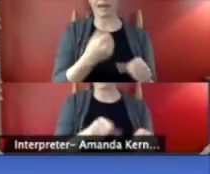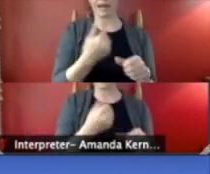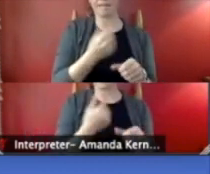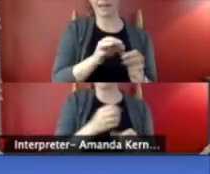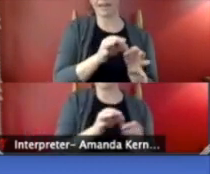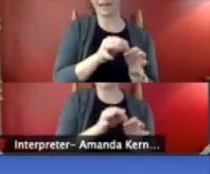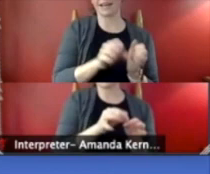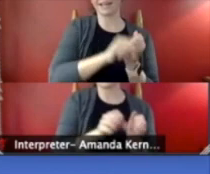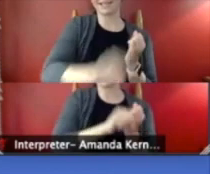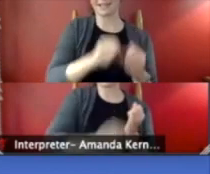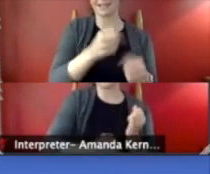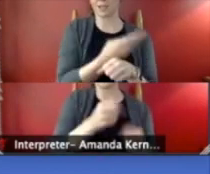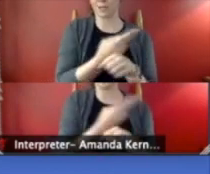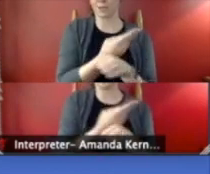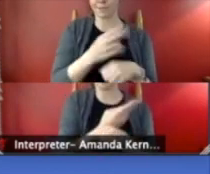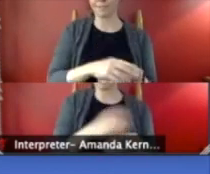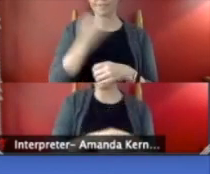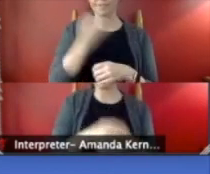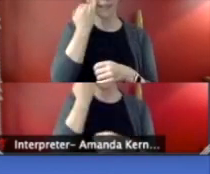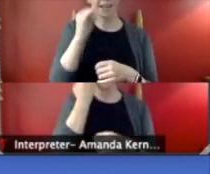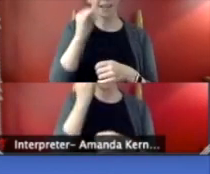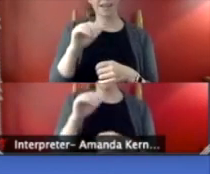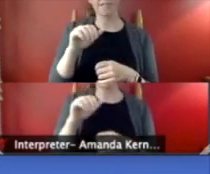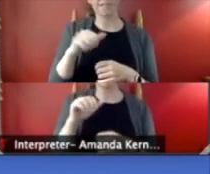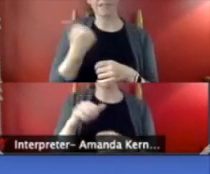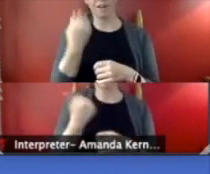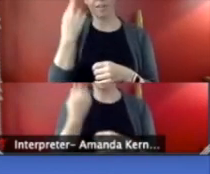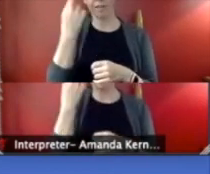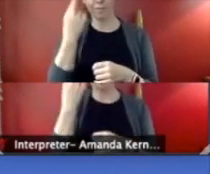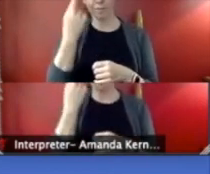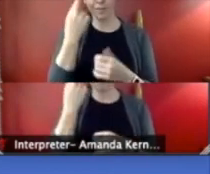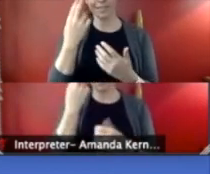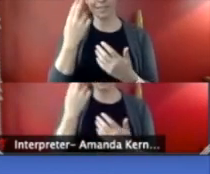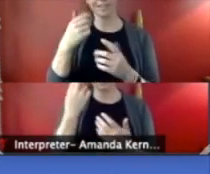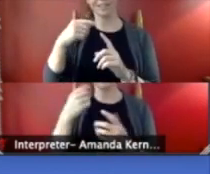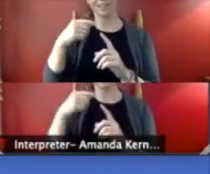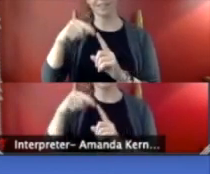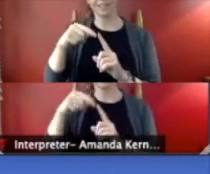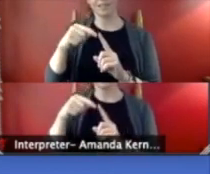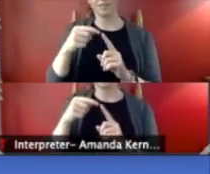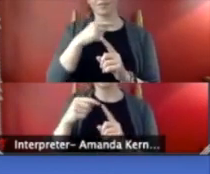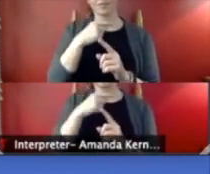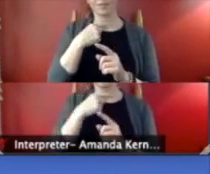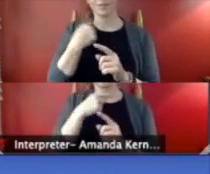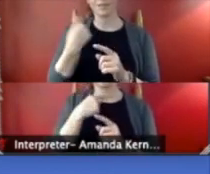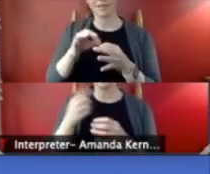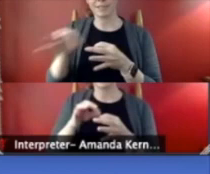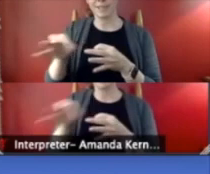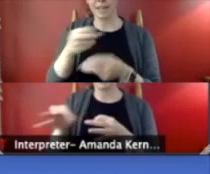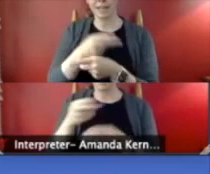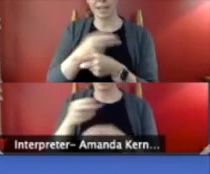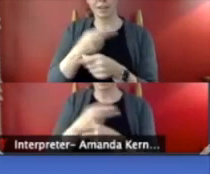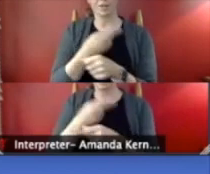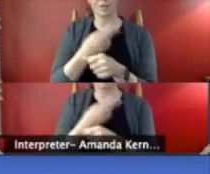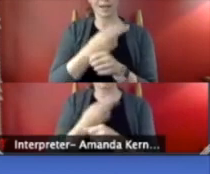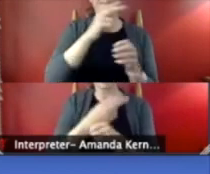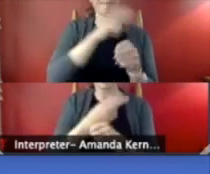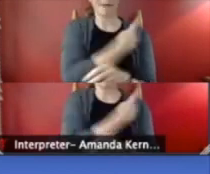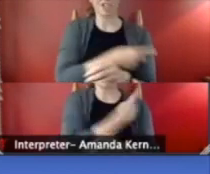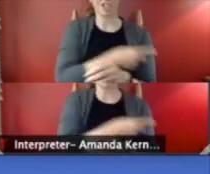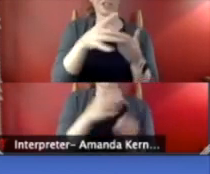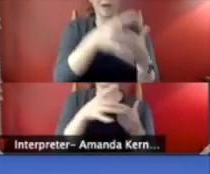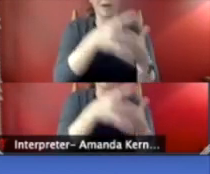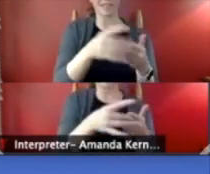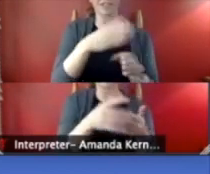If for other reasons, staff and patients discuss removal versus delaying care using a model of patient-directed shared decision-making. The